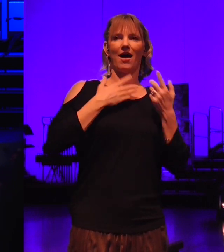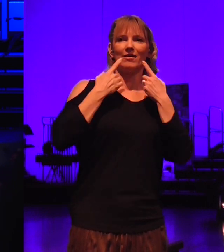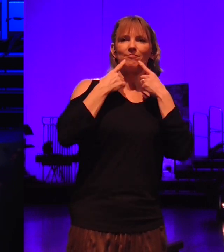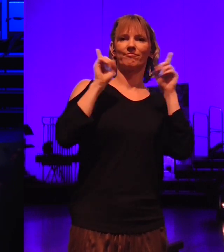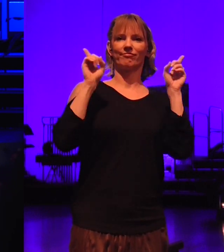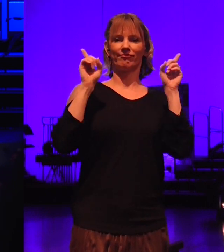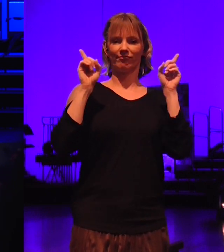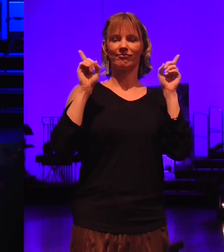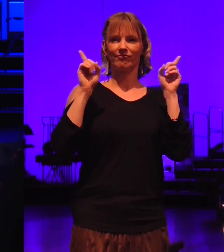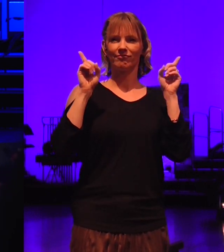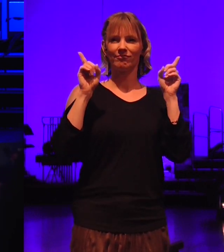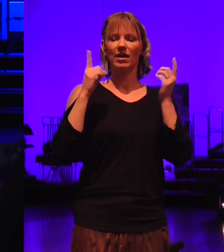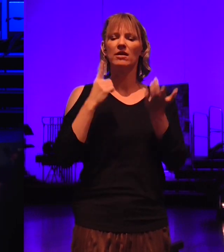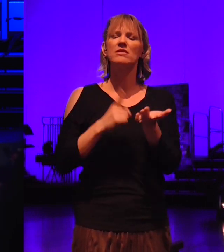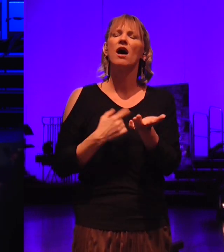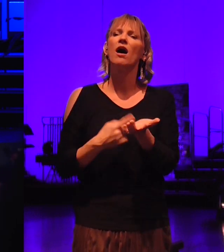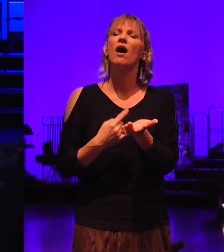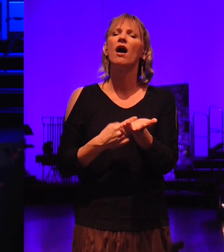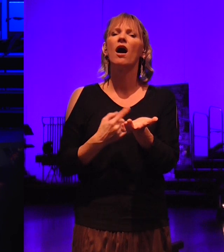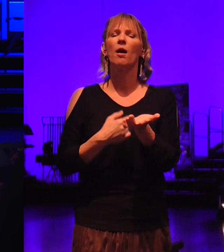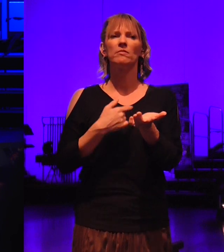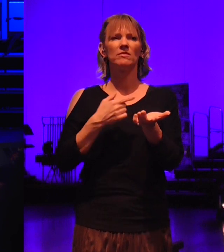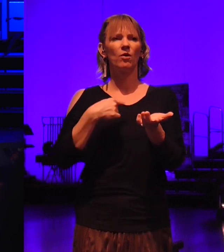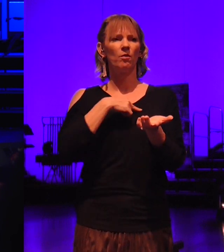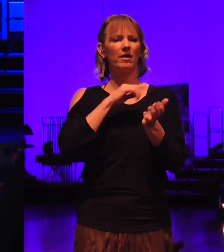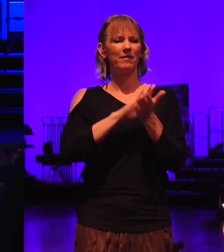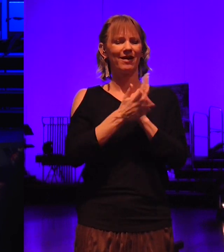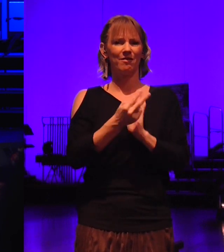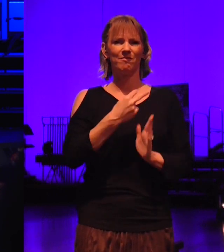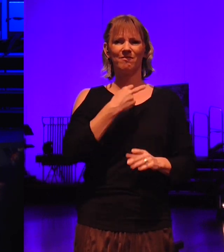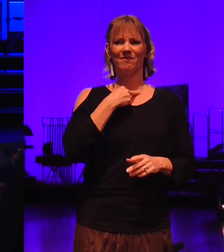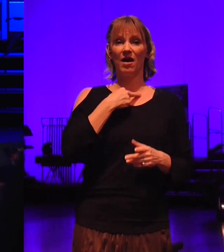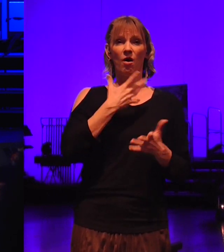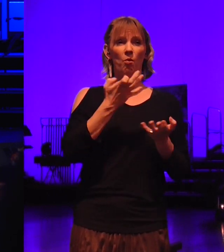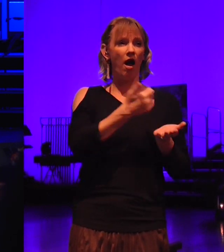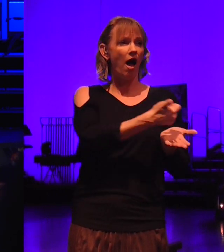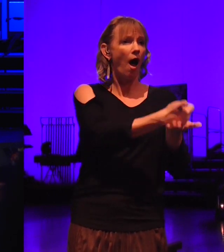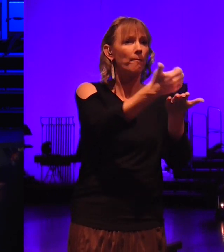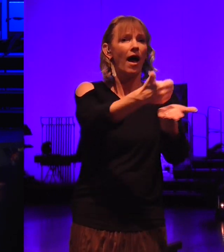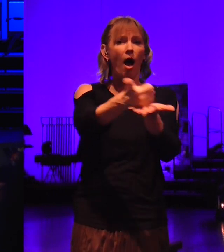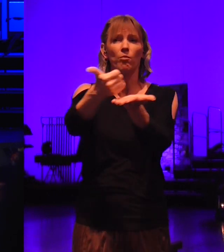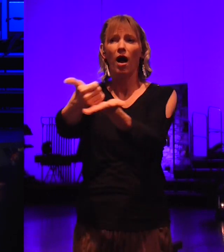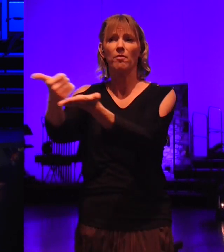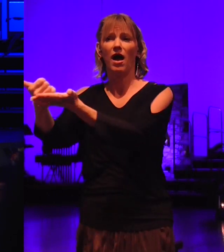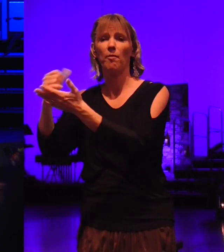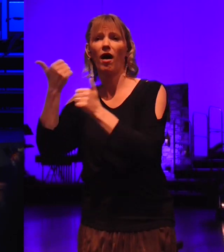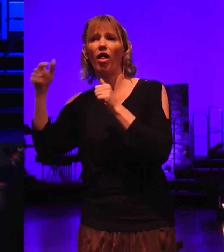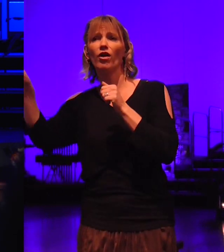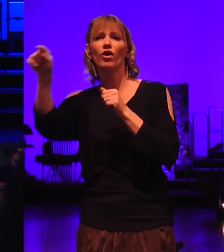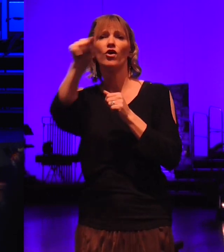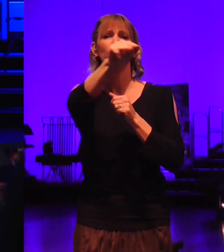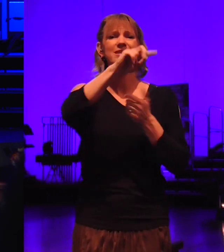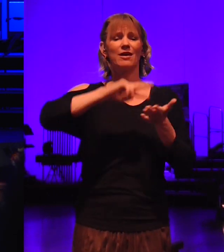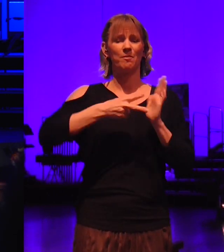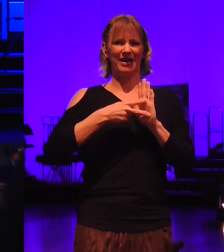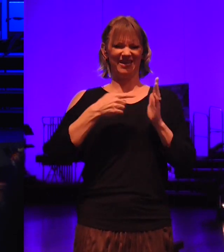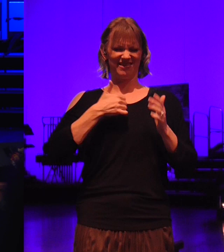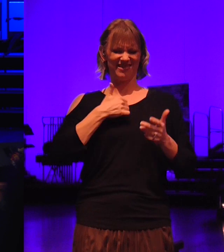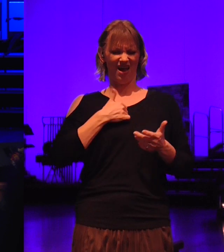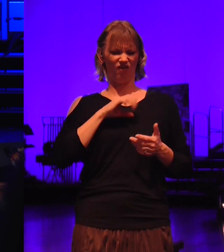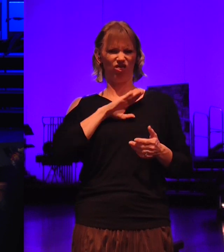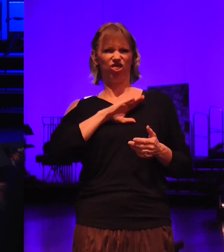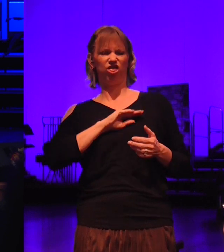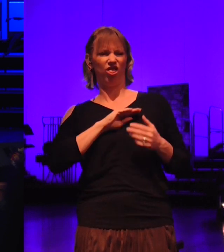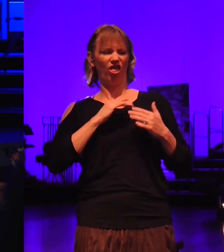so caught up in wanting to help others at the depletion of our own being. But perhaps being of service to